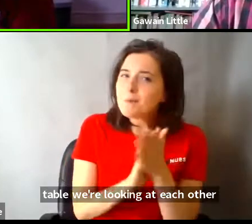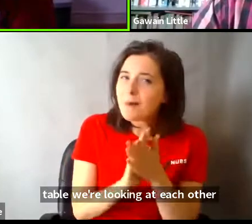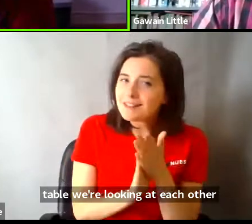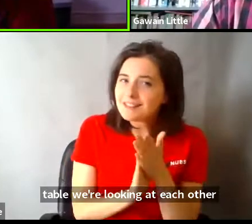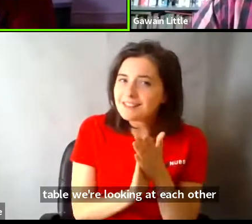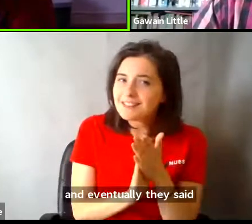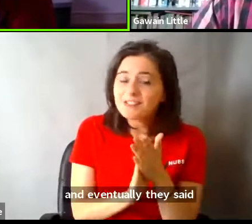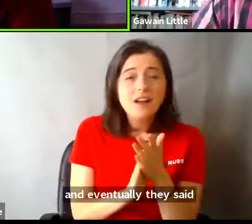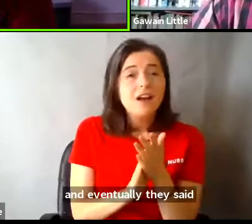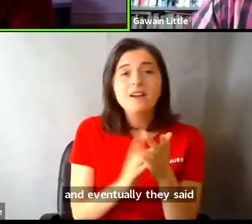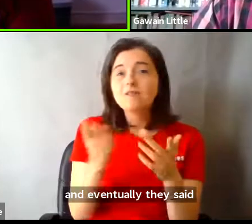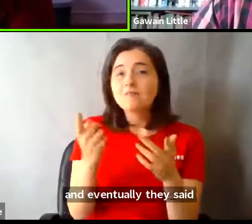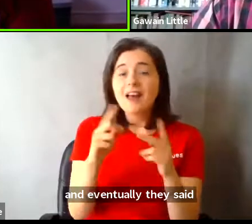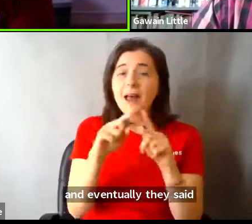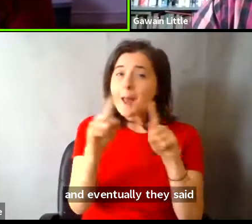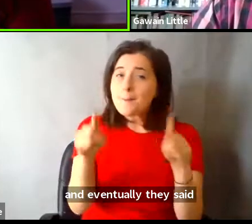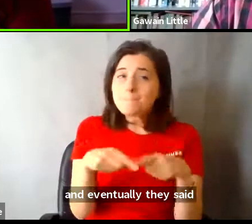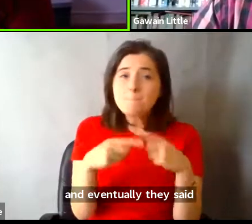was impossible